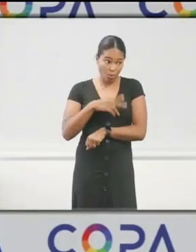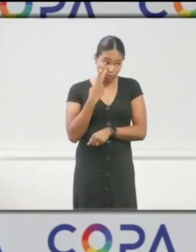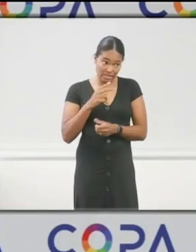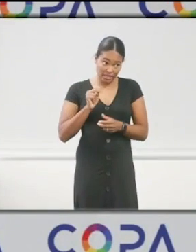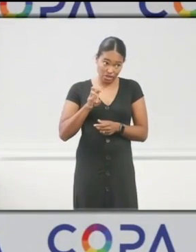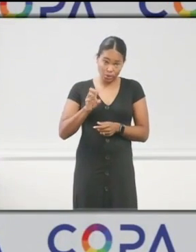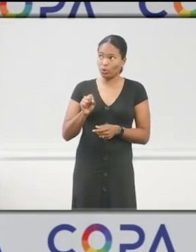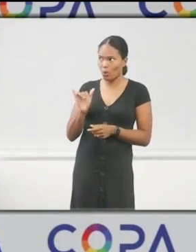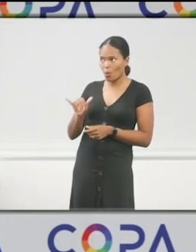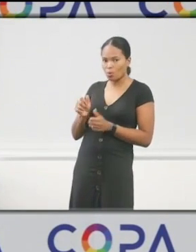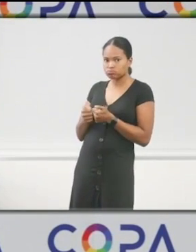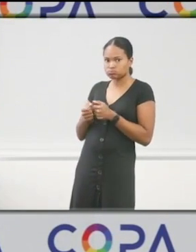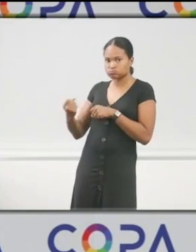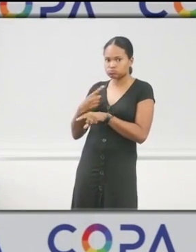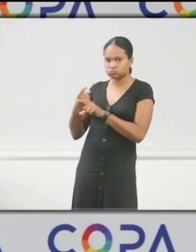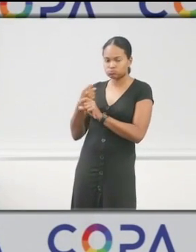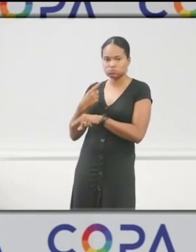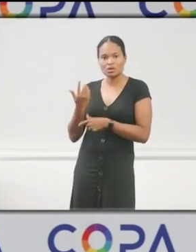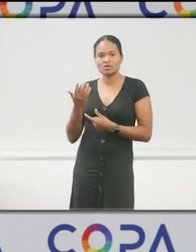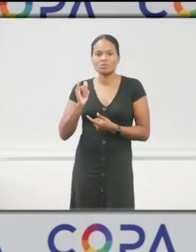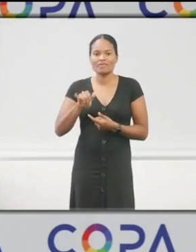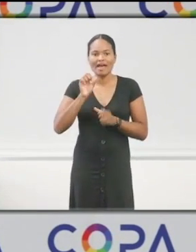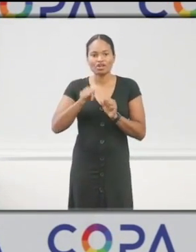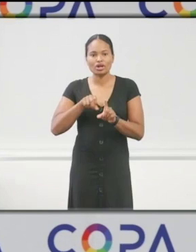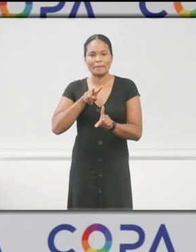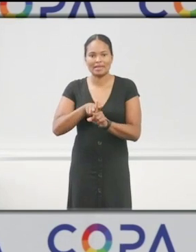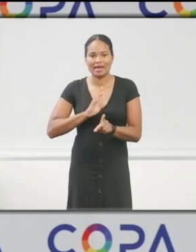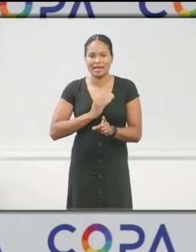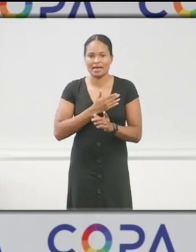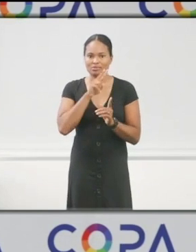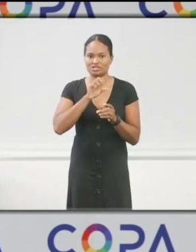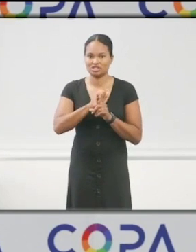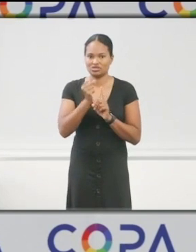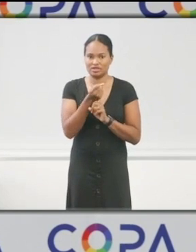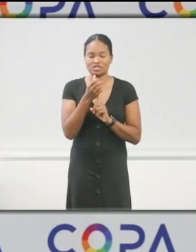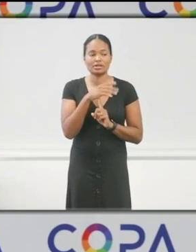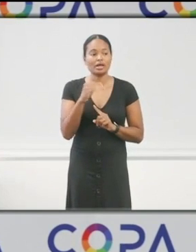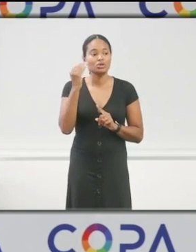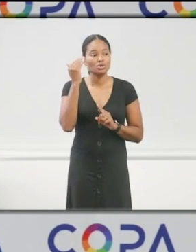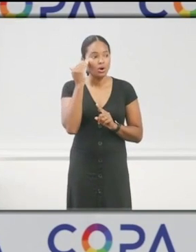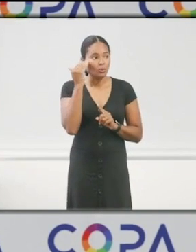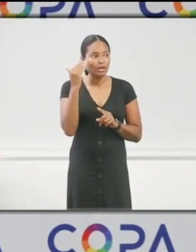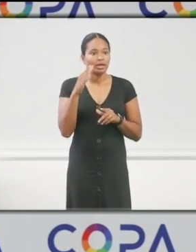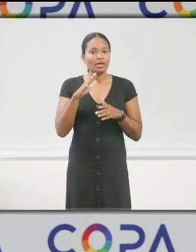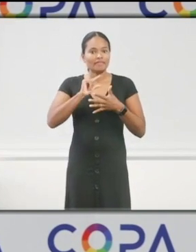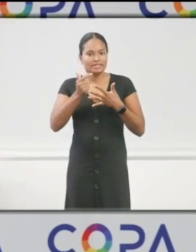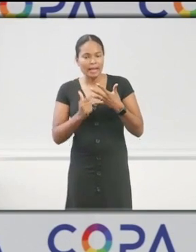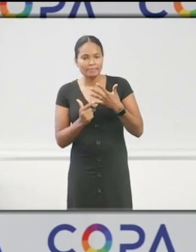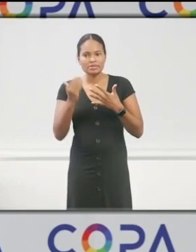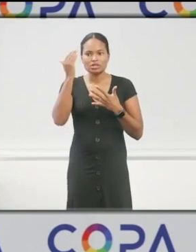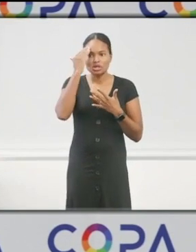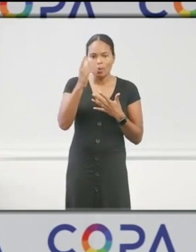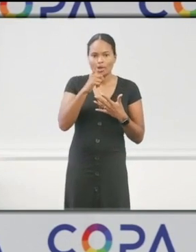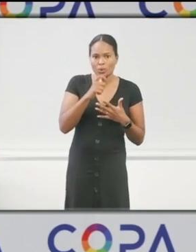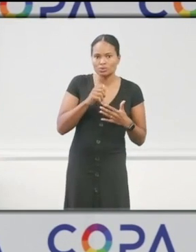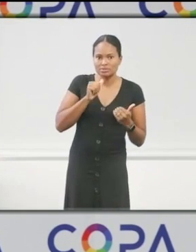about situations that could be applicable to our situation. And knowing the steps, knowing the people, knowing